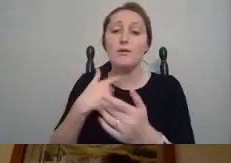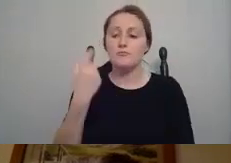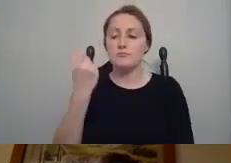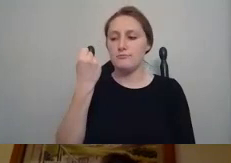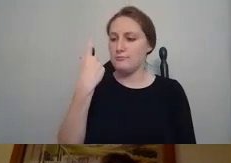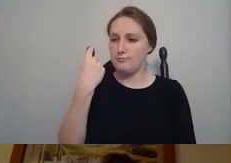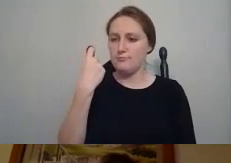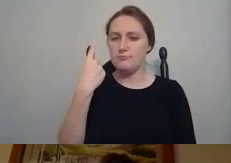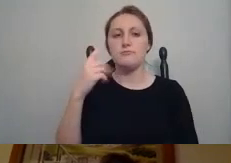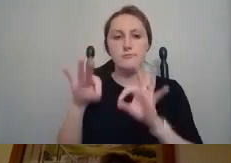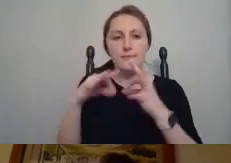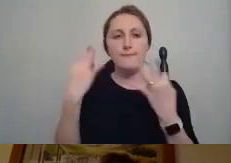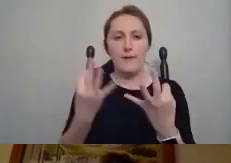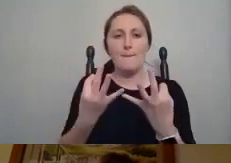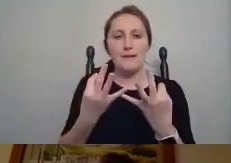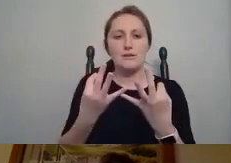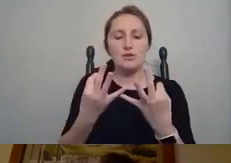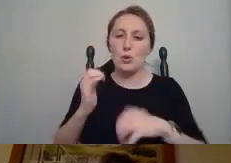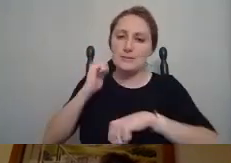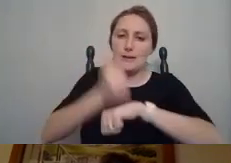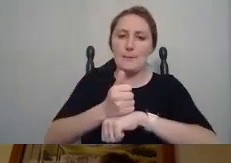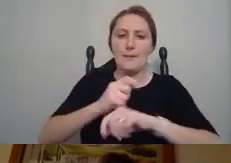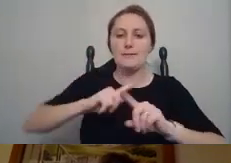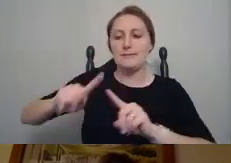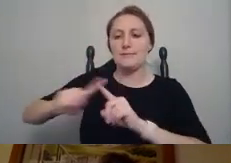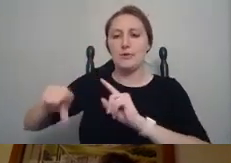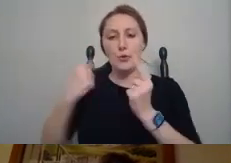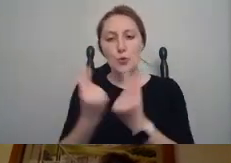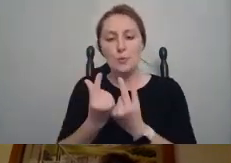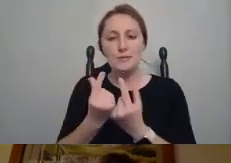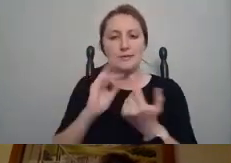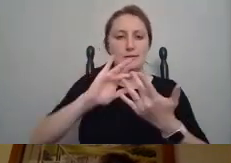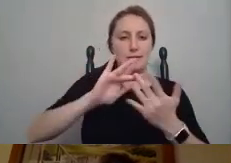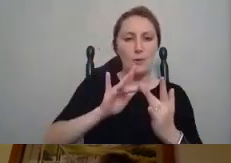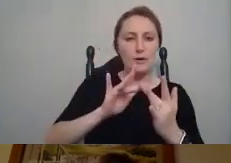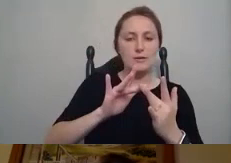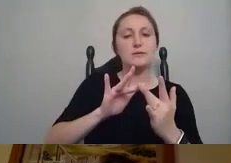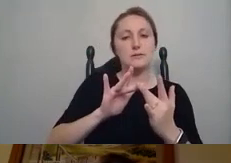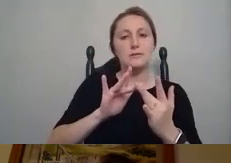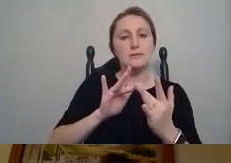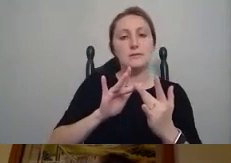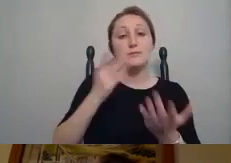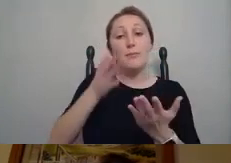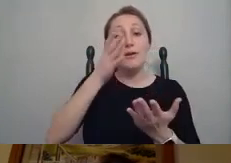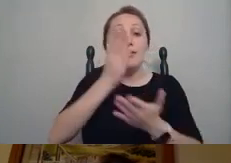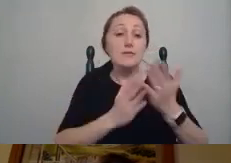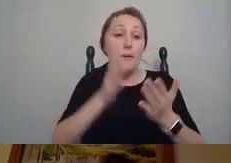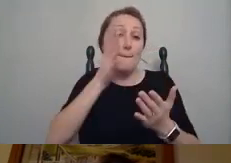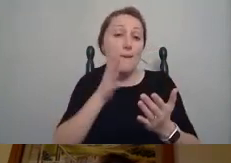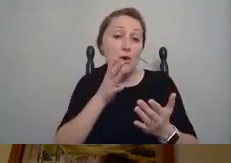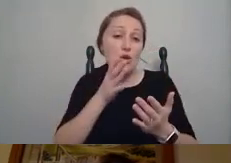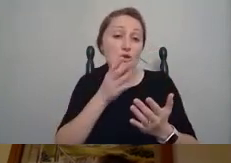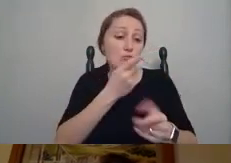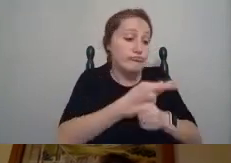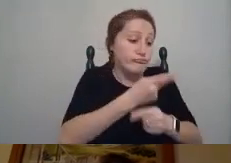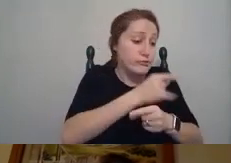are setting up different groups, different networks, where maybe some parents are watching kids some days